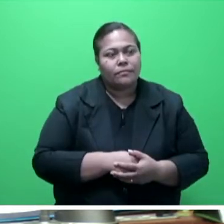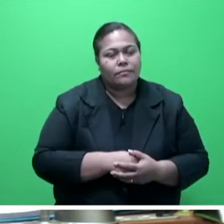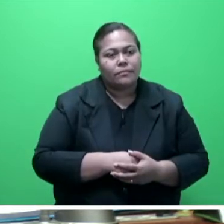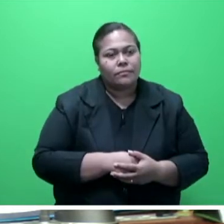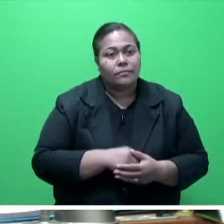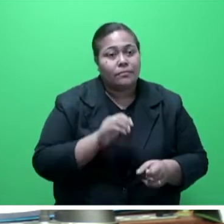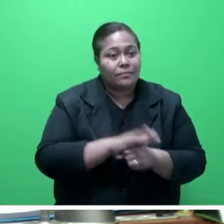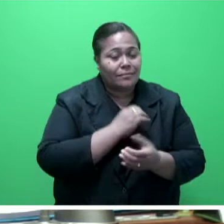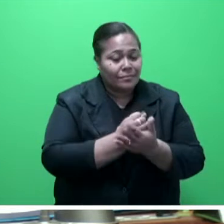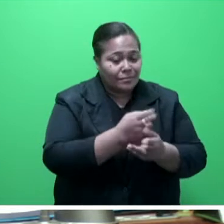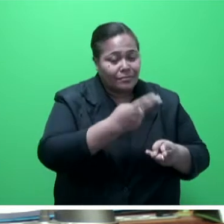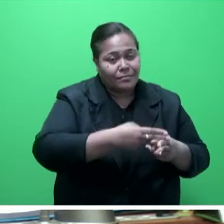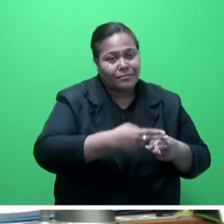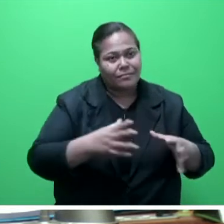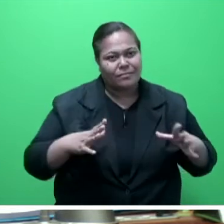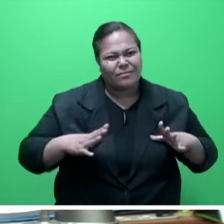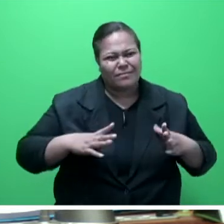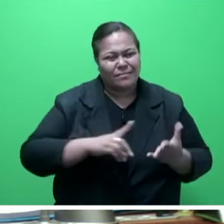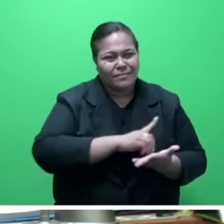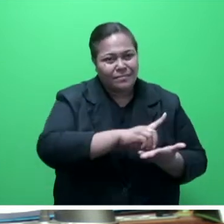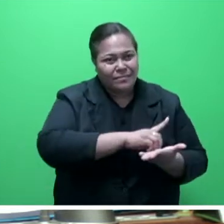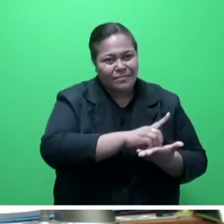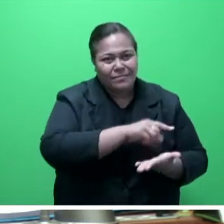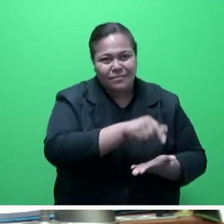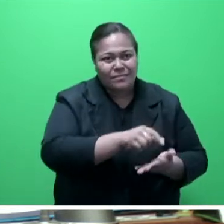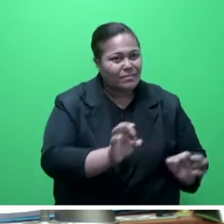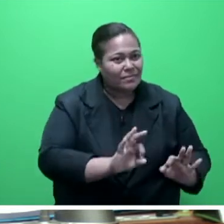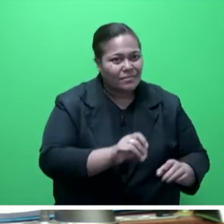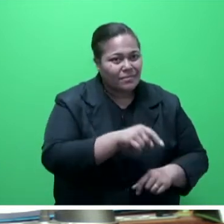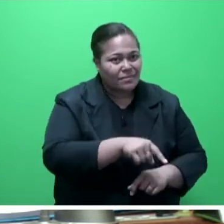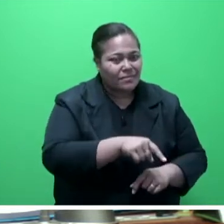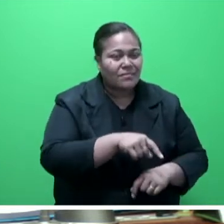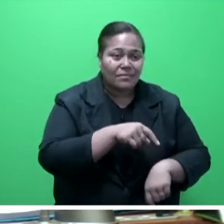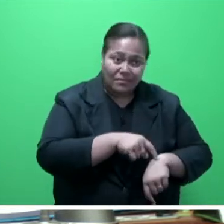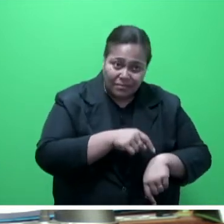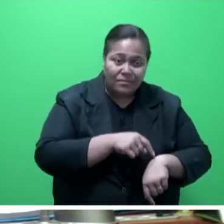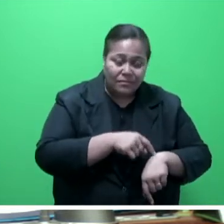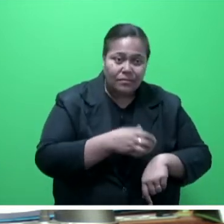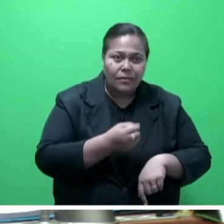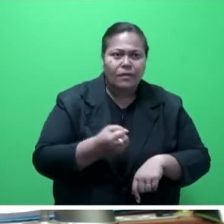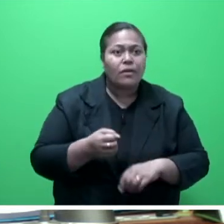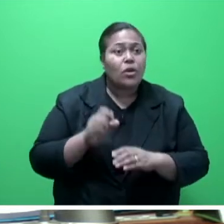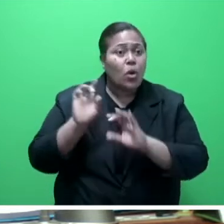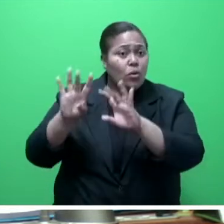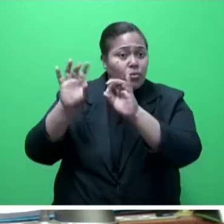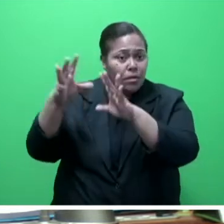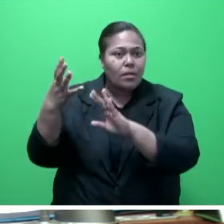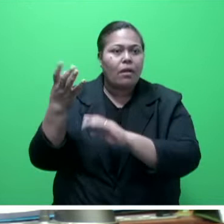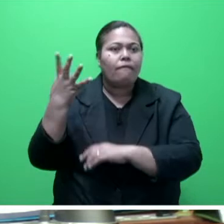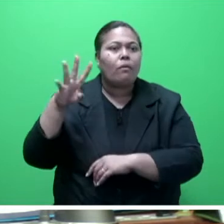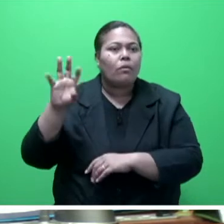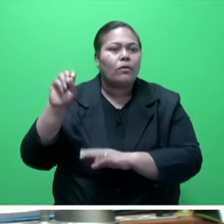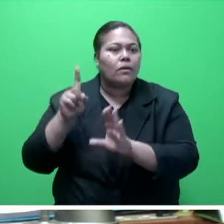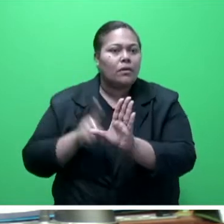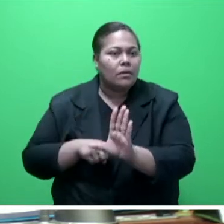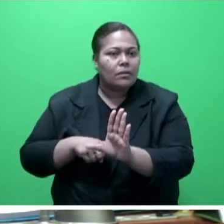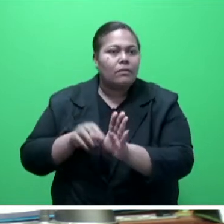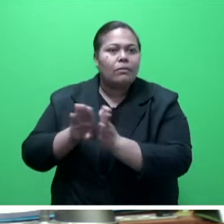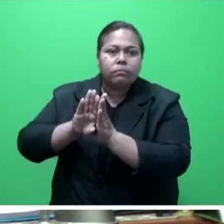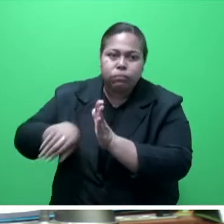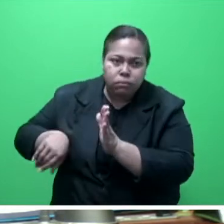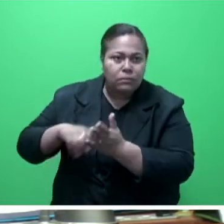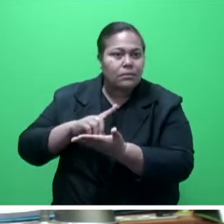TB and brucellosis. So it will take time, Mr. Speaker. In Australia it took them 40 years to eradicate TB and brucellosis.